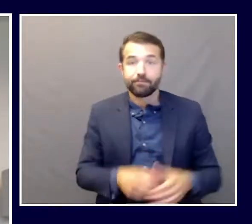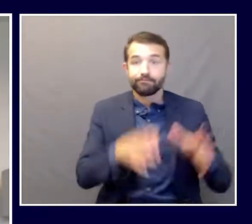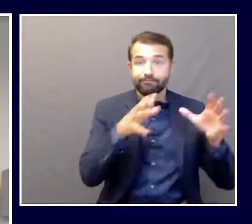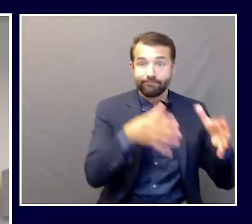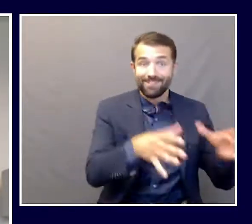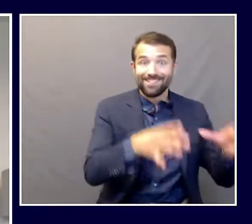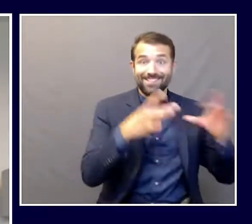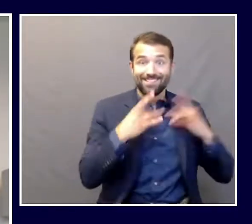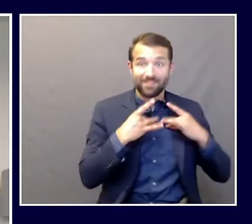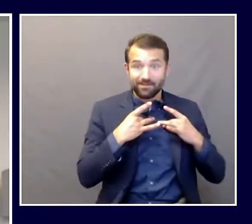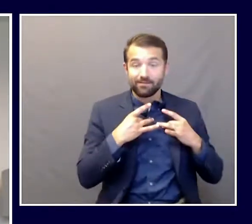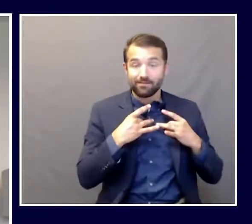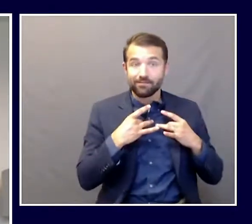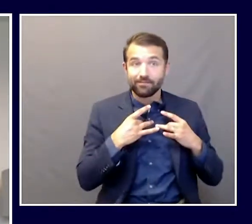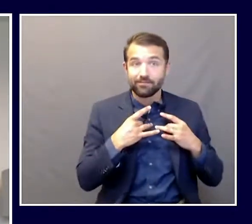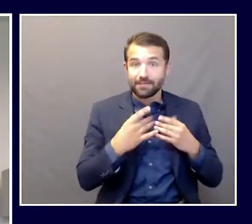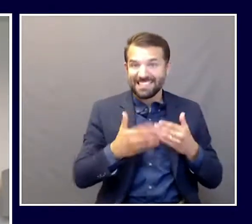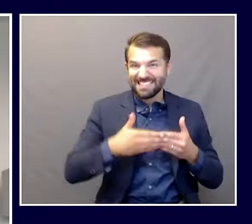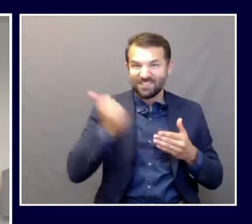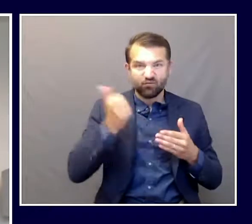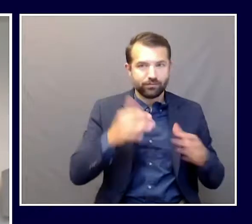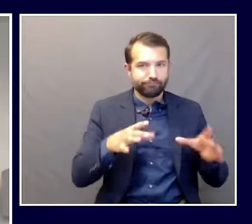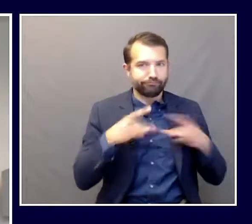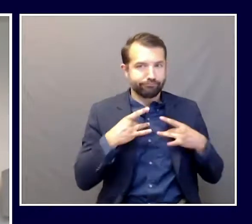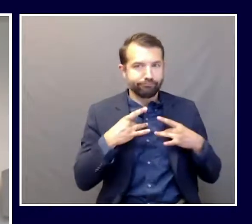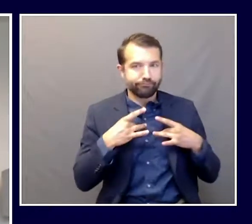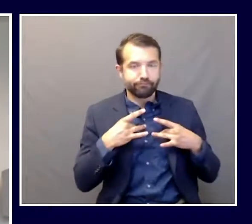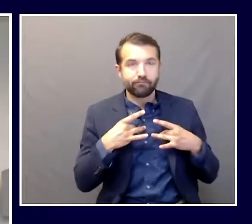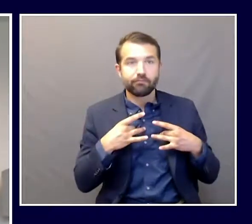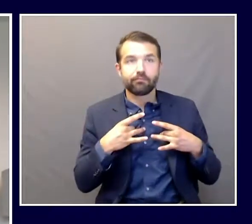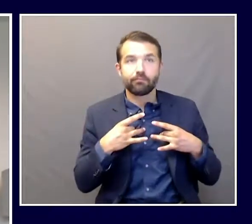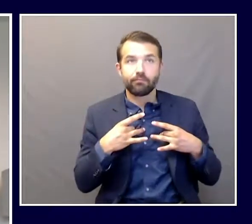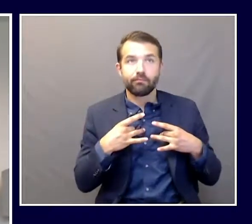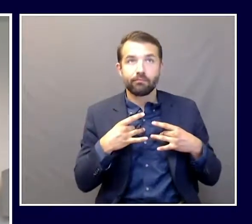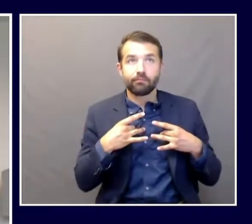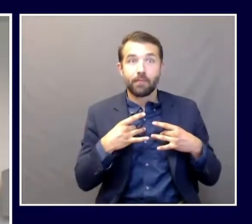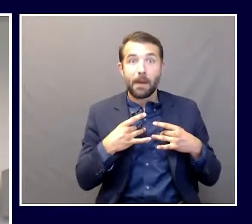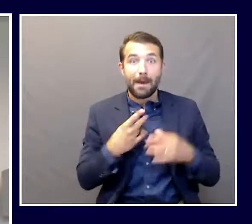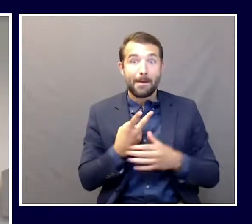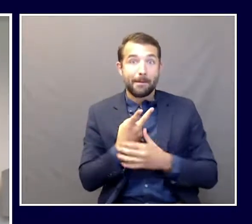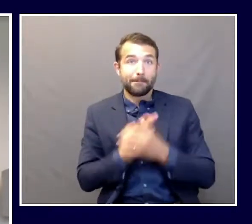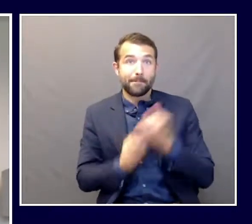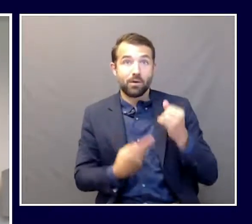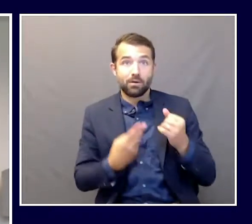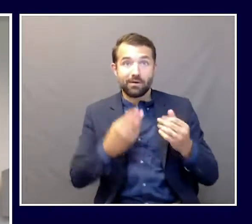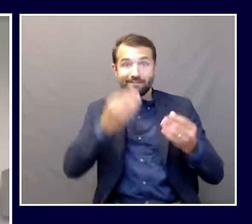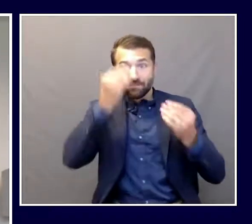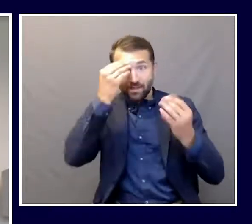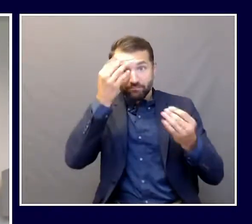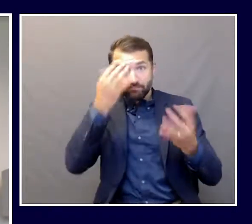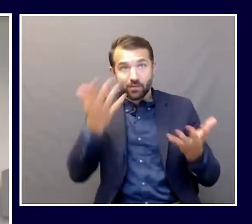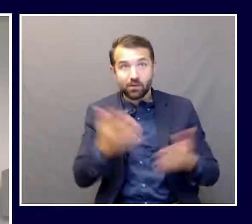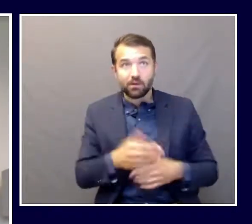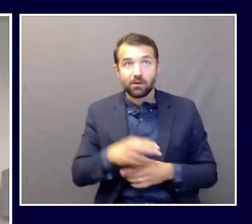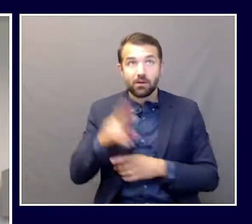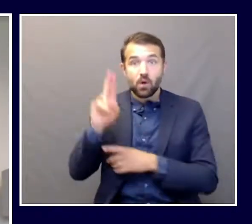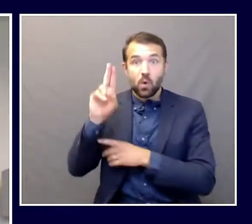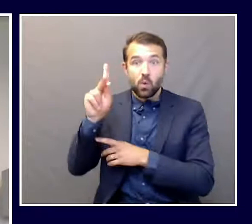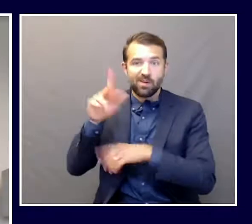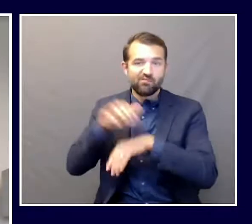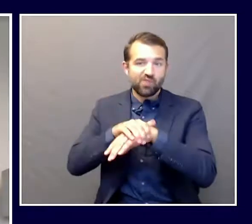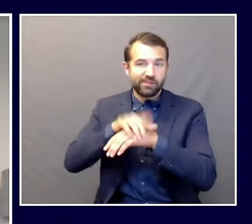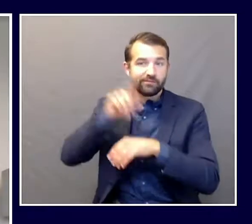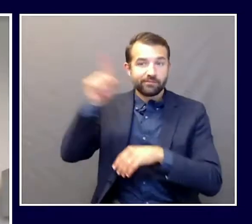the UK, which has been well analyzed, but also the data from India, have shown that the Delta variant is